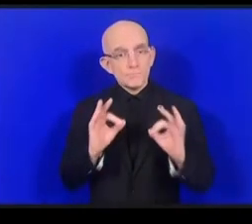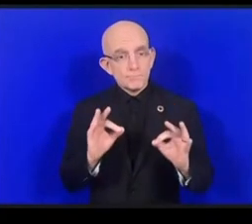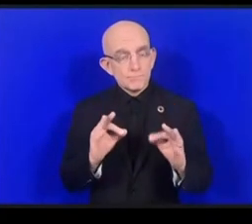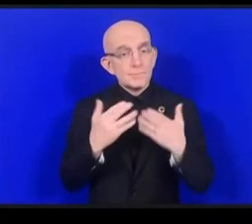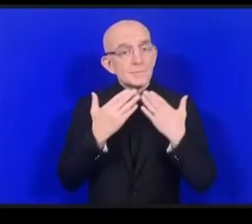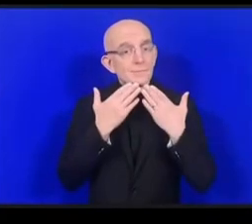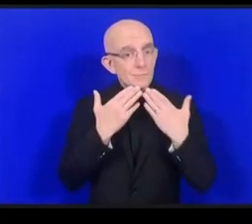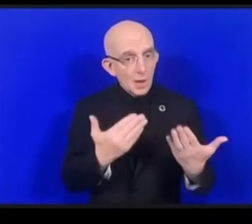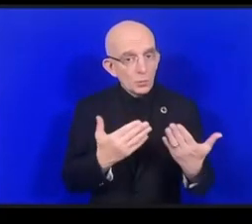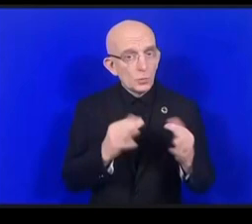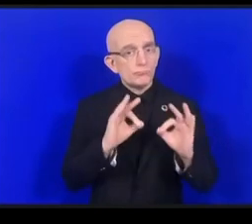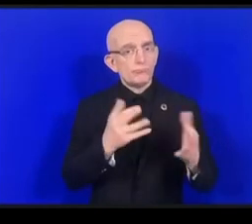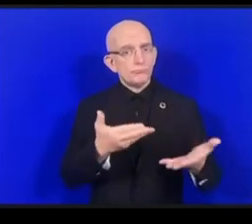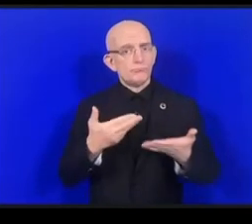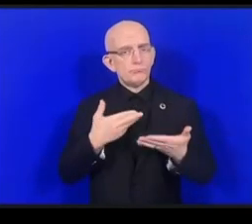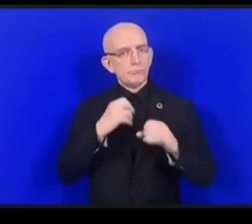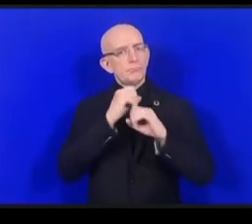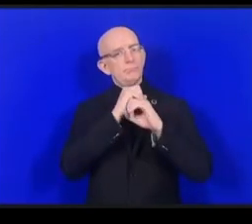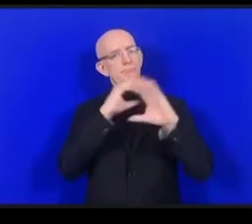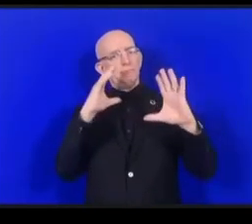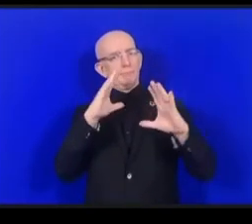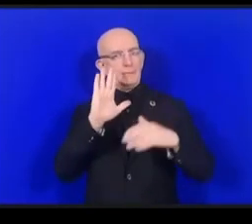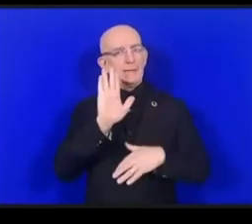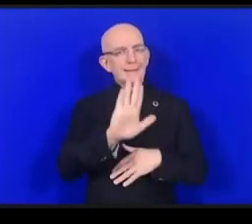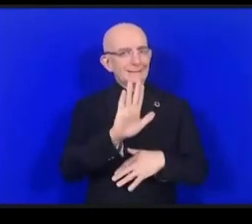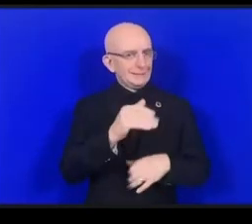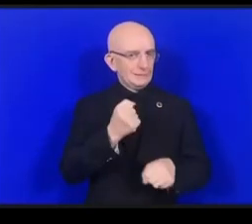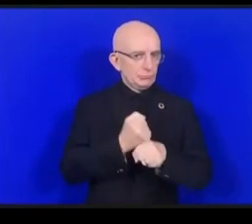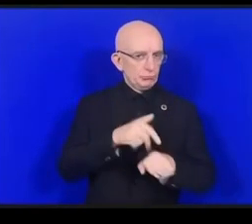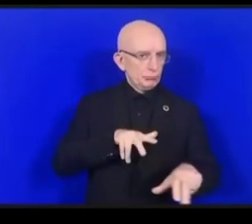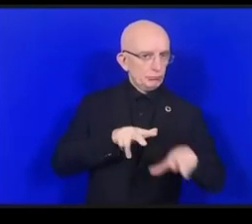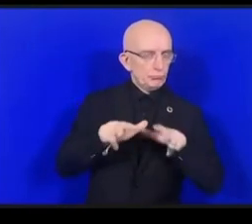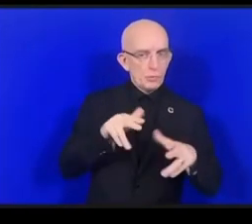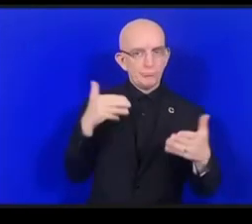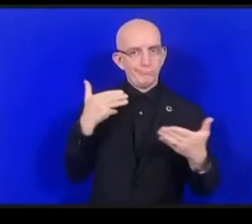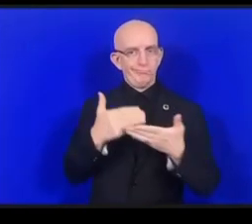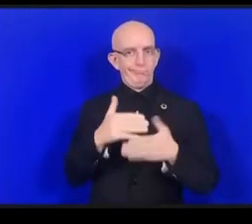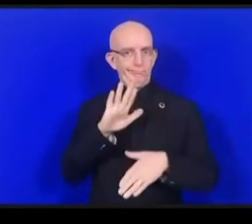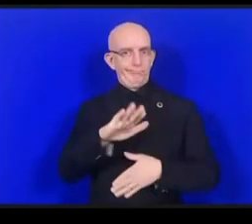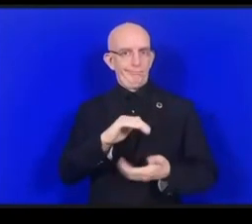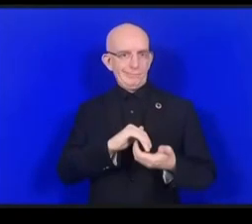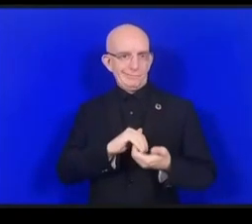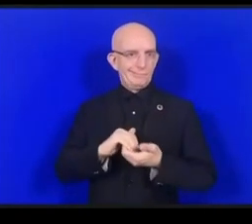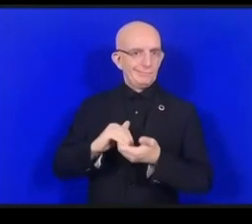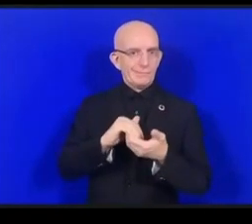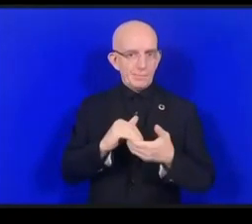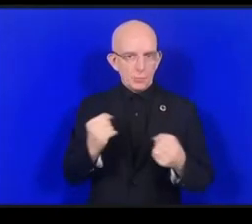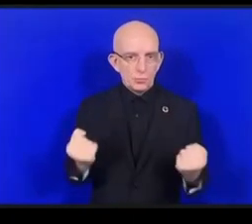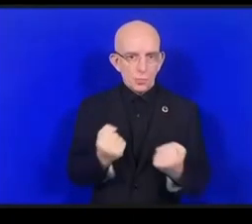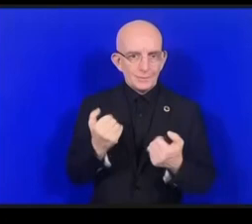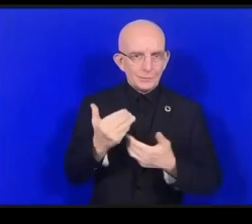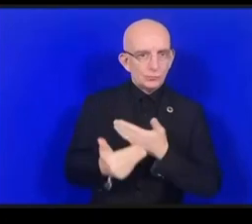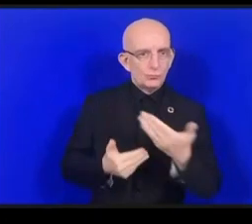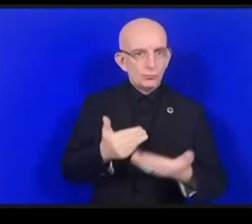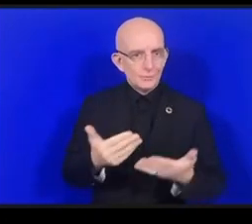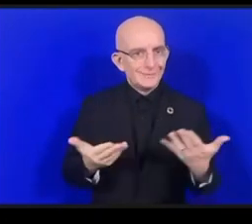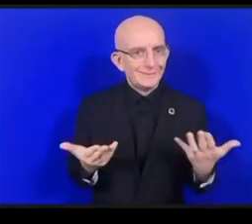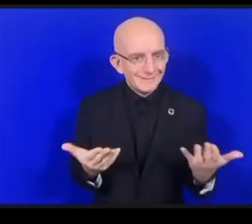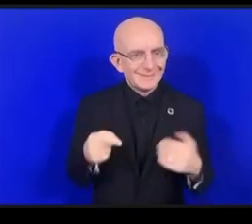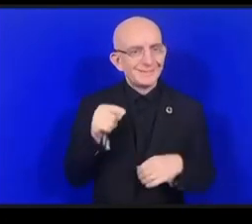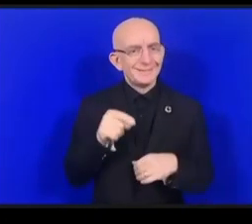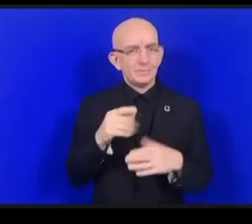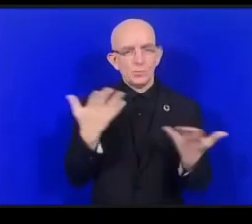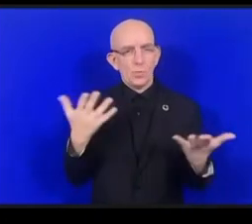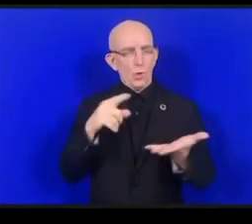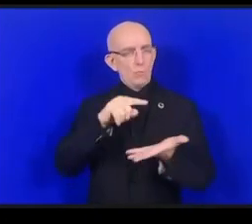Internet Values, and I do appreciate how you explained what AI can do is beneficial, but also